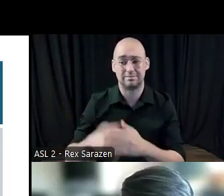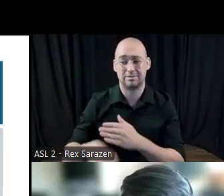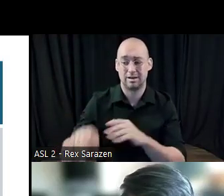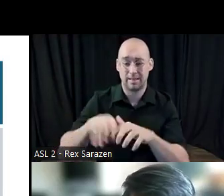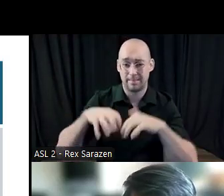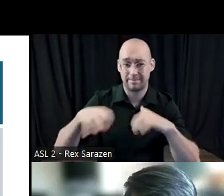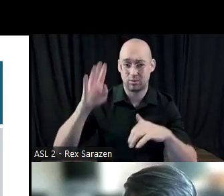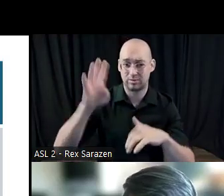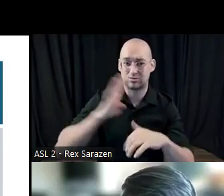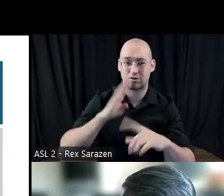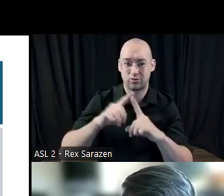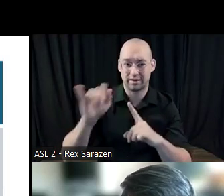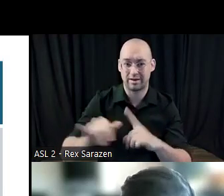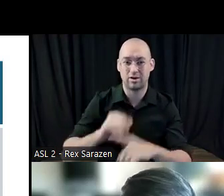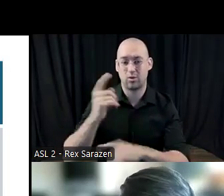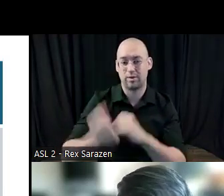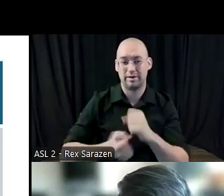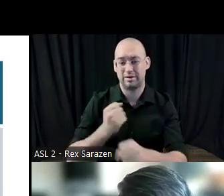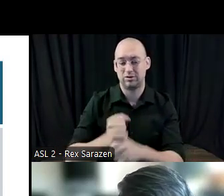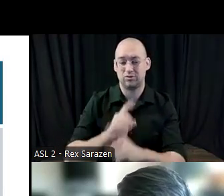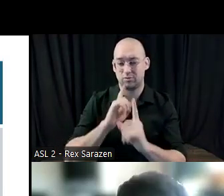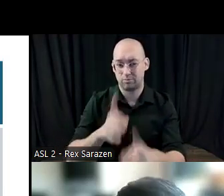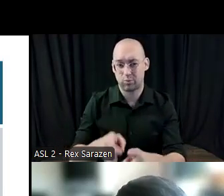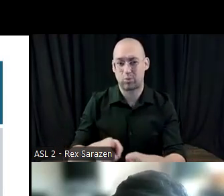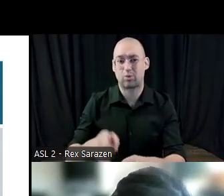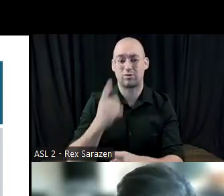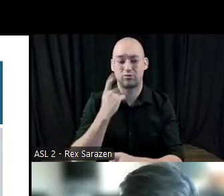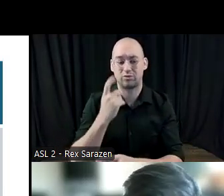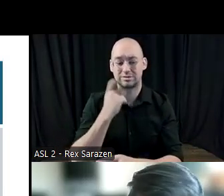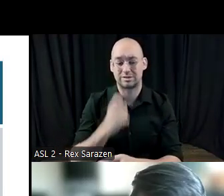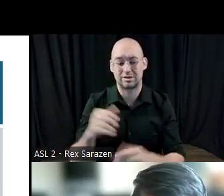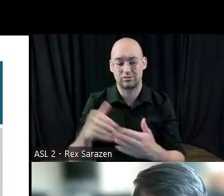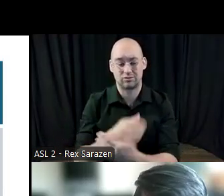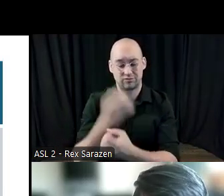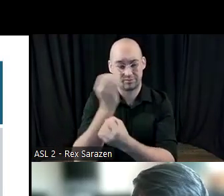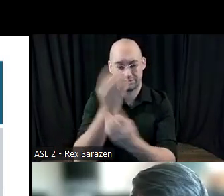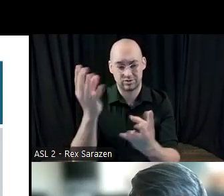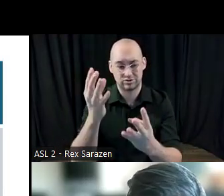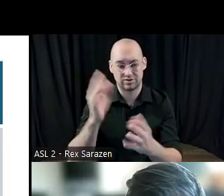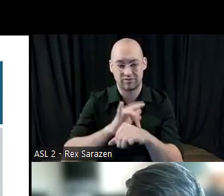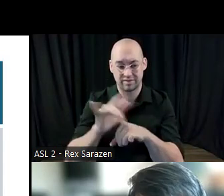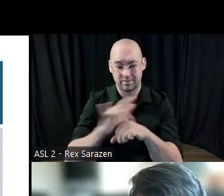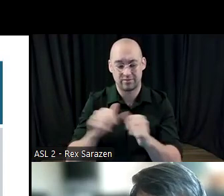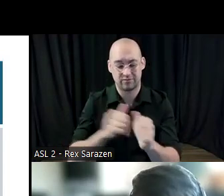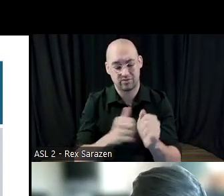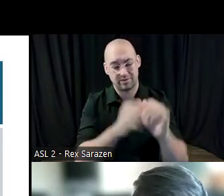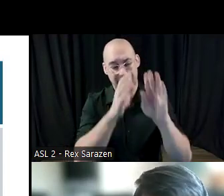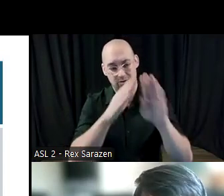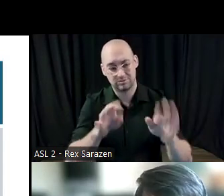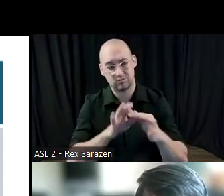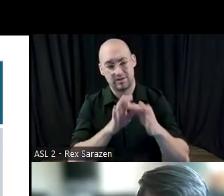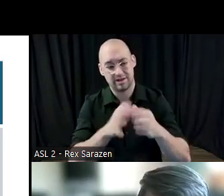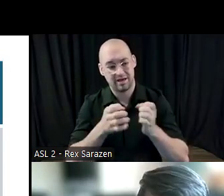Number three, report annually on the most recent publicly available data to track housing-related efforts and